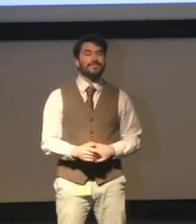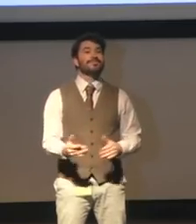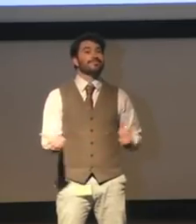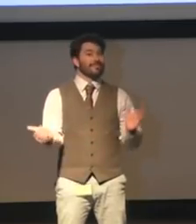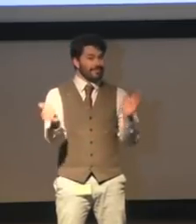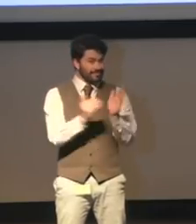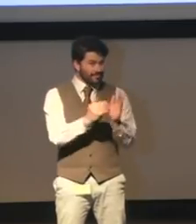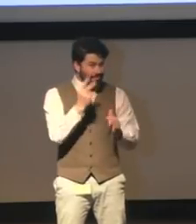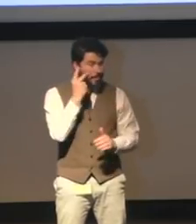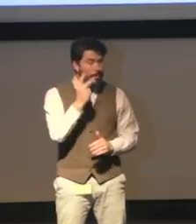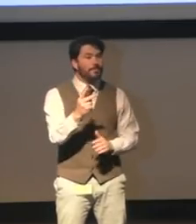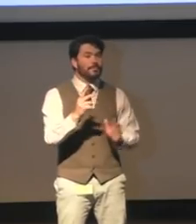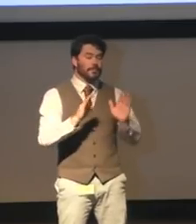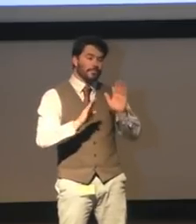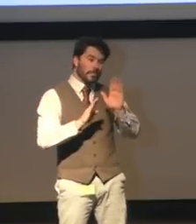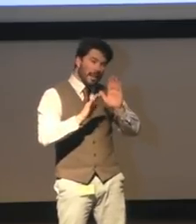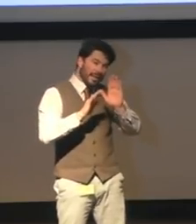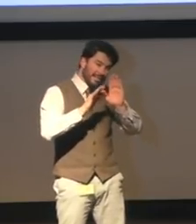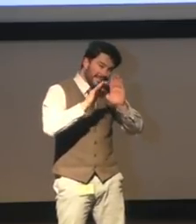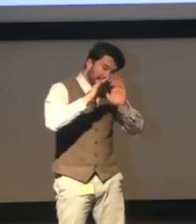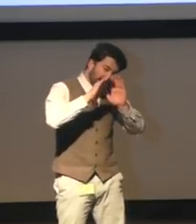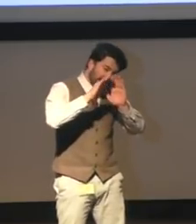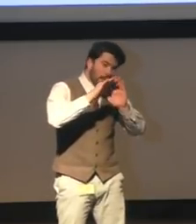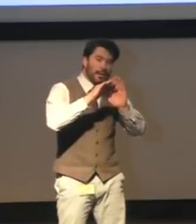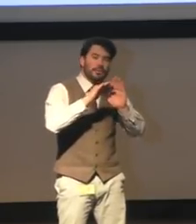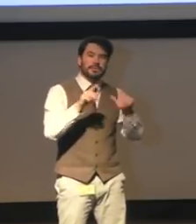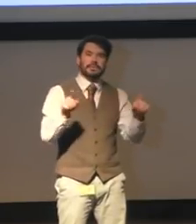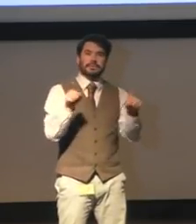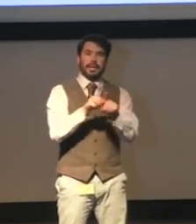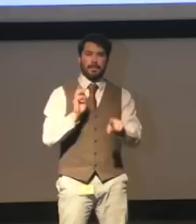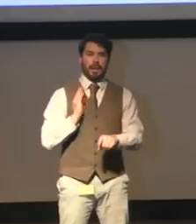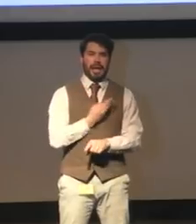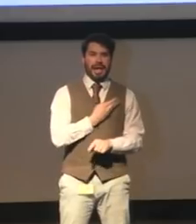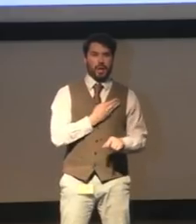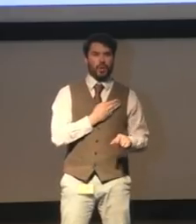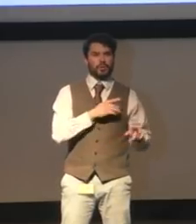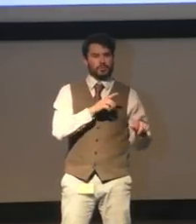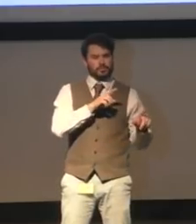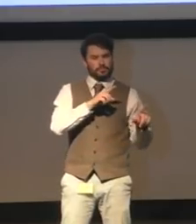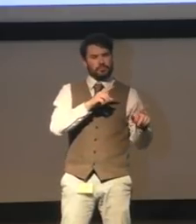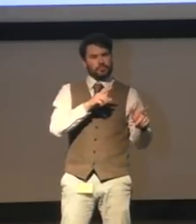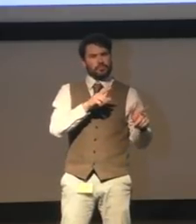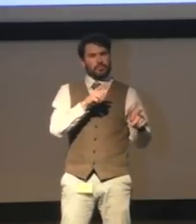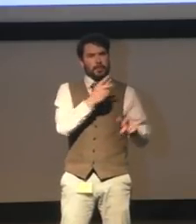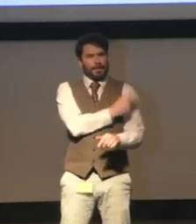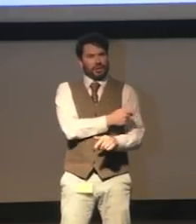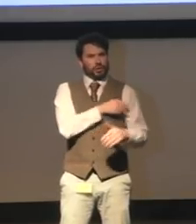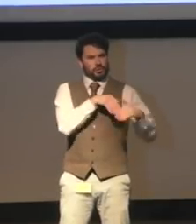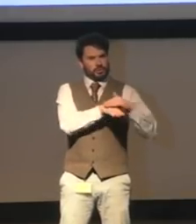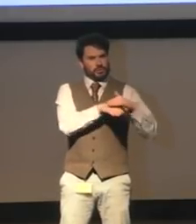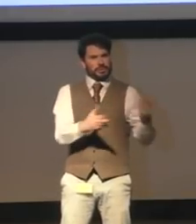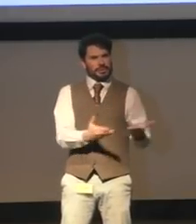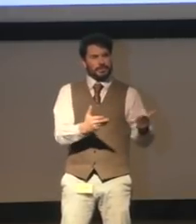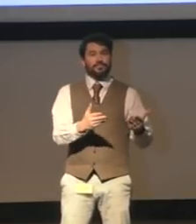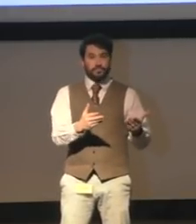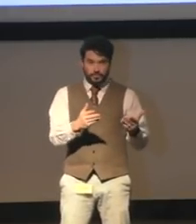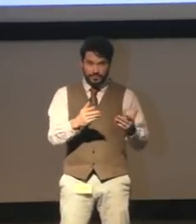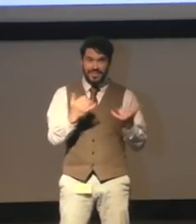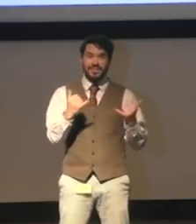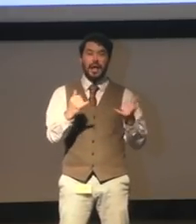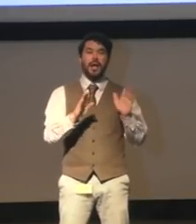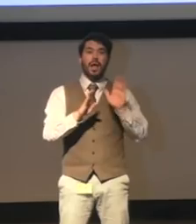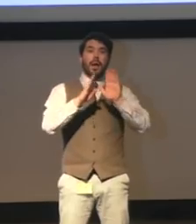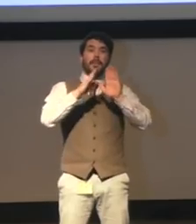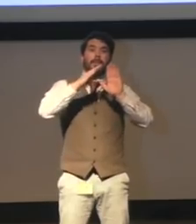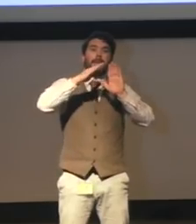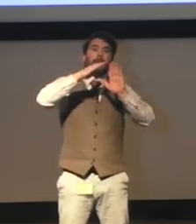that that we saw with our census admissions. If I just go back, we're really seeing flattening out here at the top